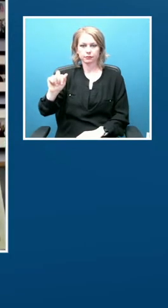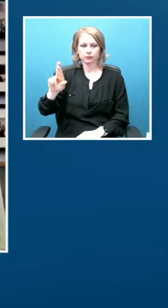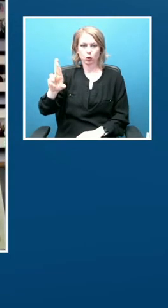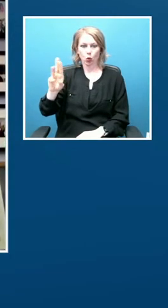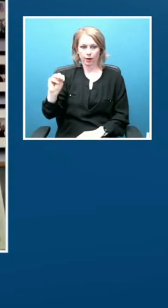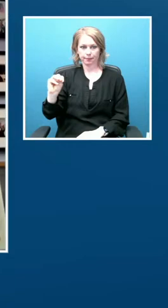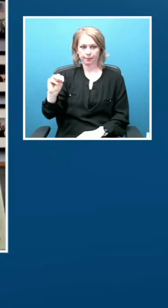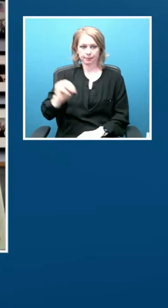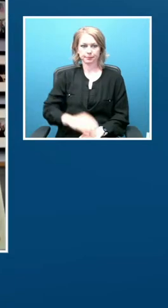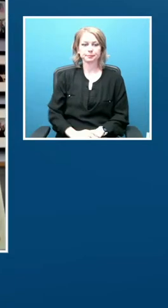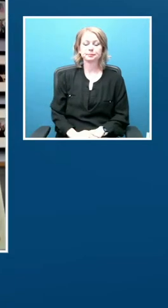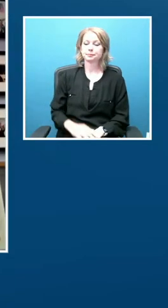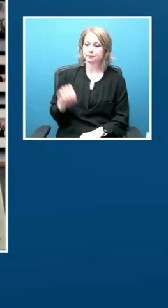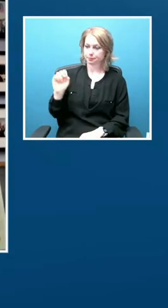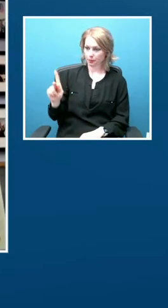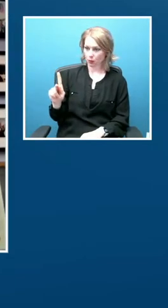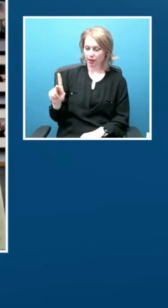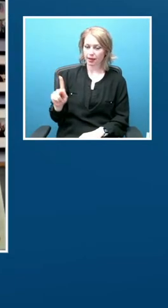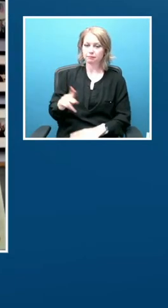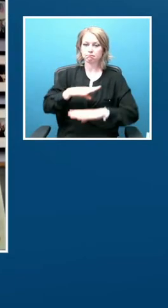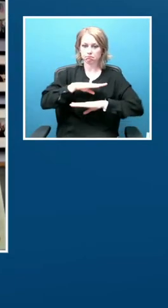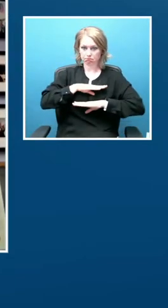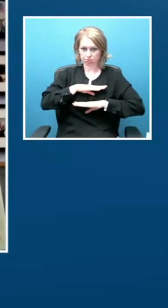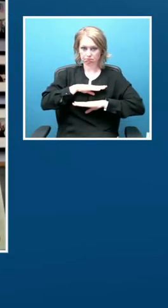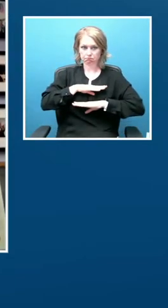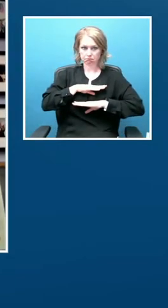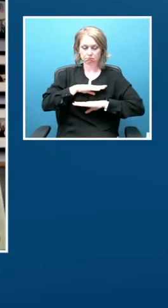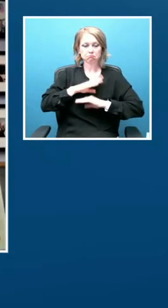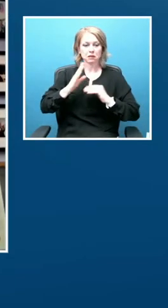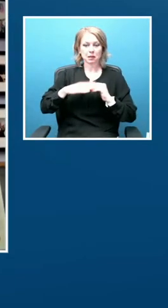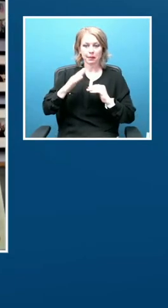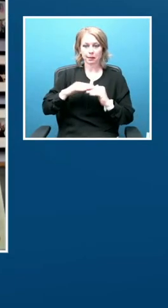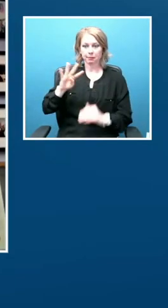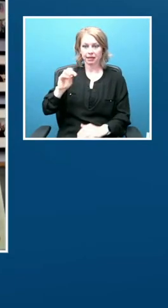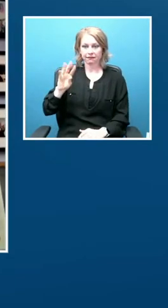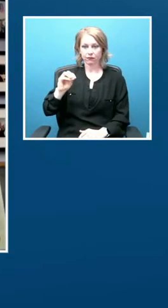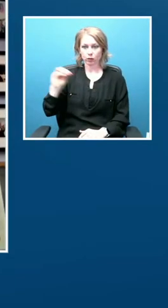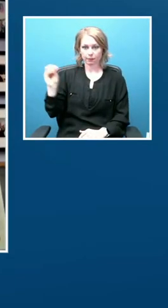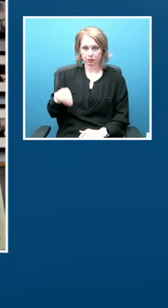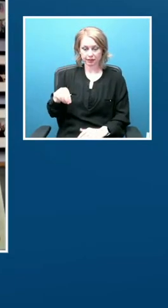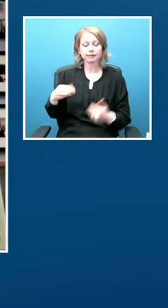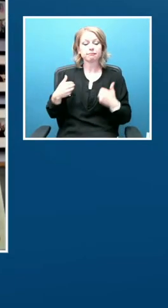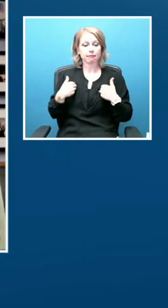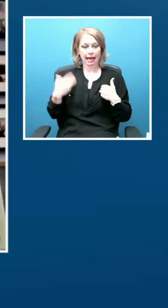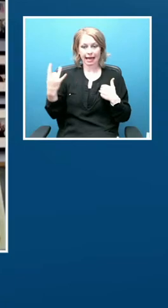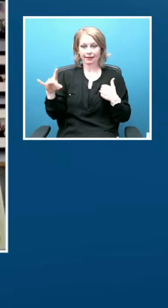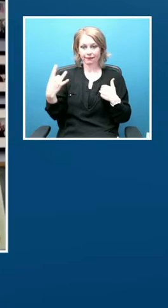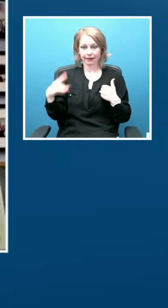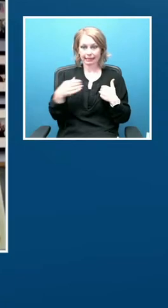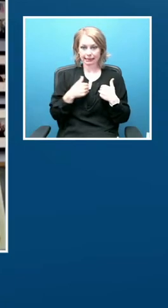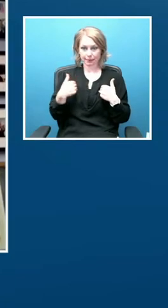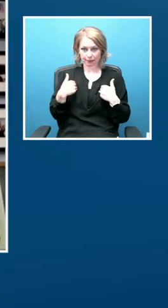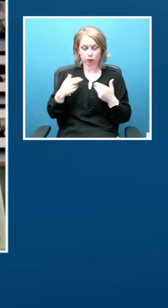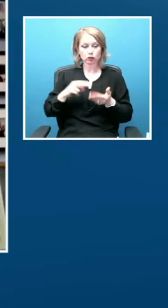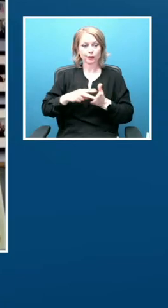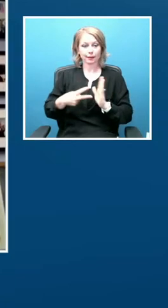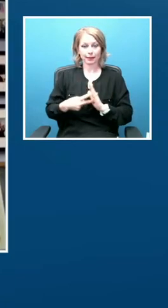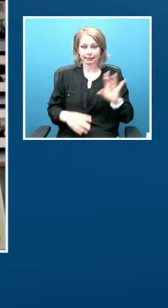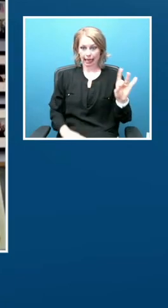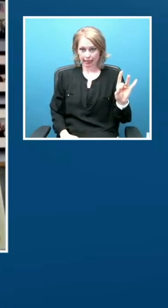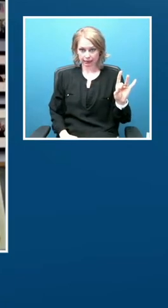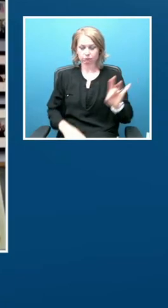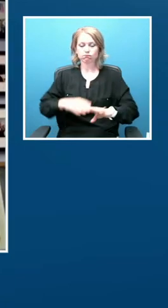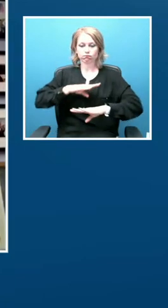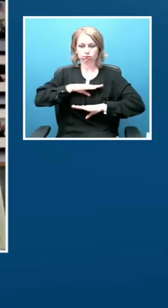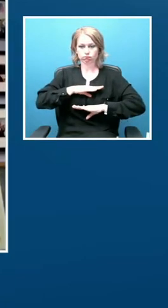Well, we need a quorum of at least 40%. We have 18 members. So eight means that we have a quorum